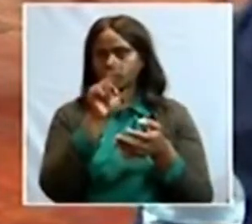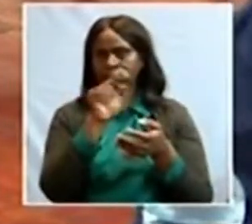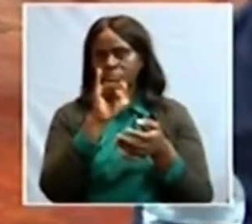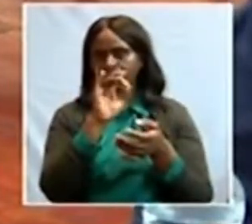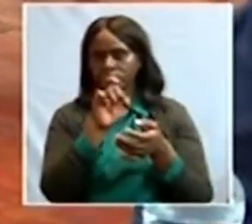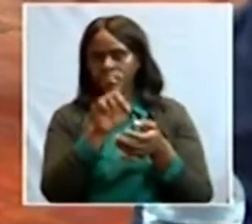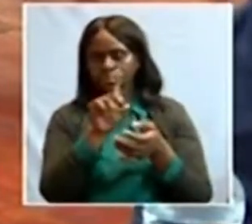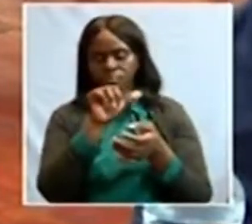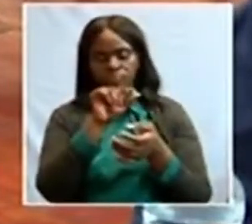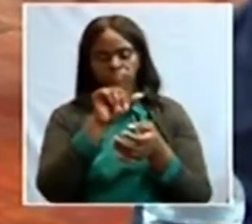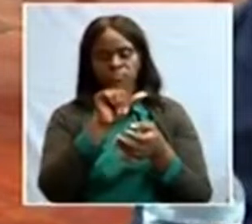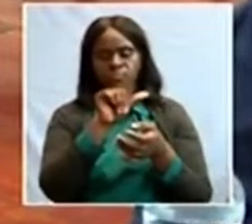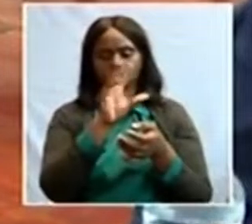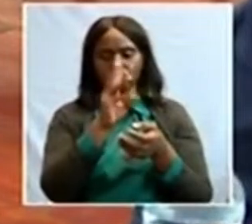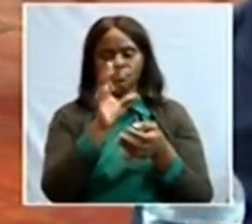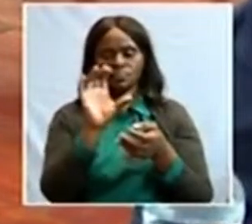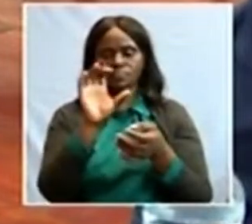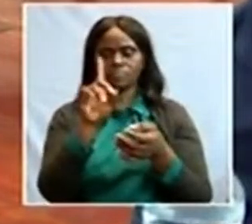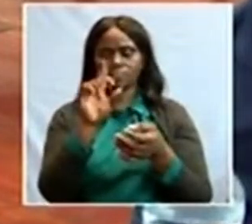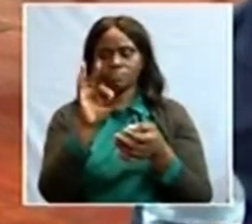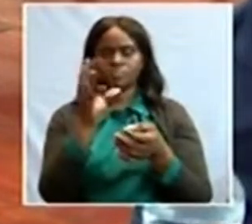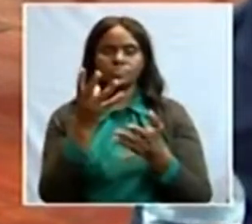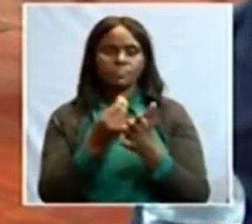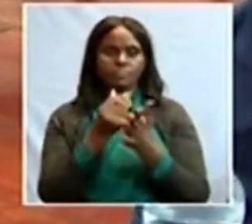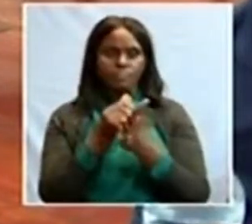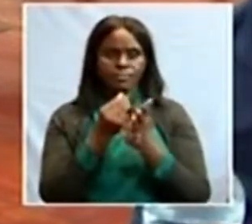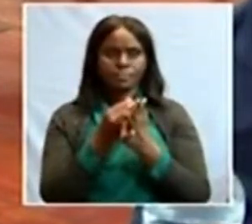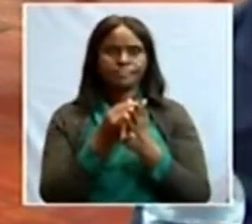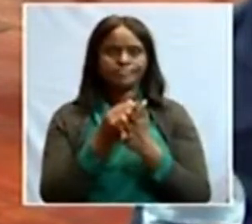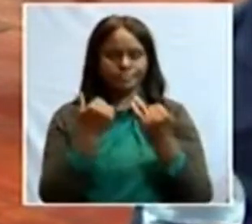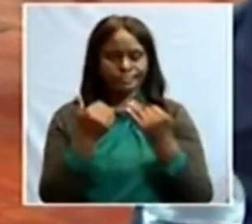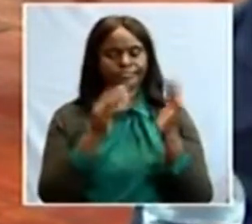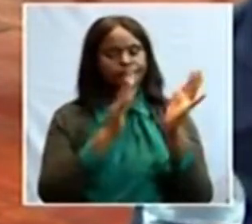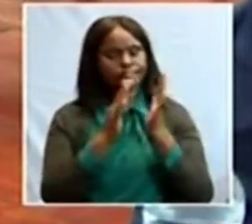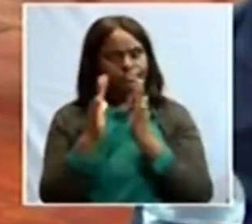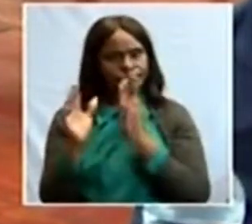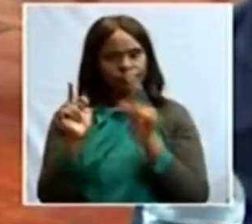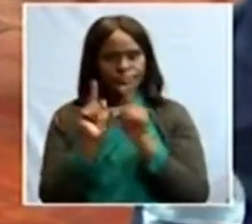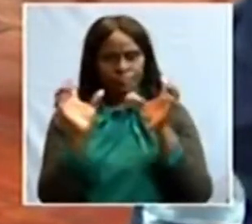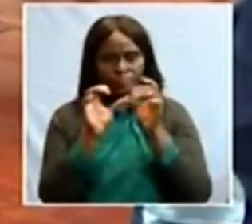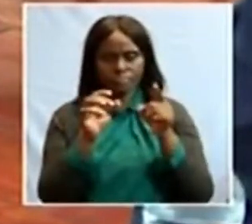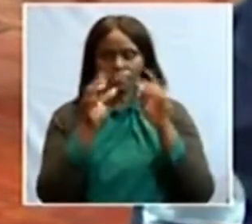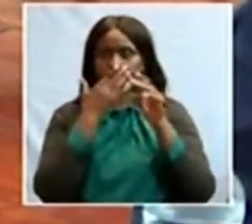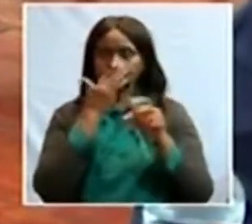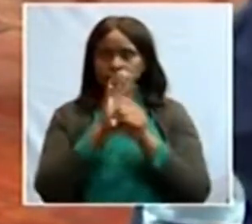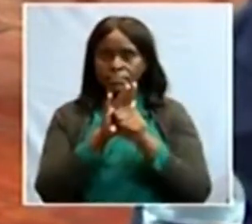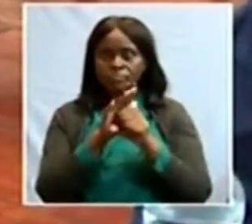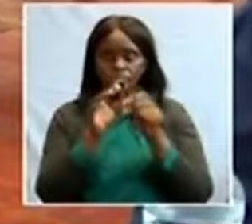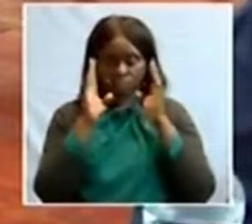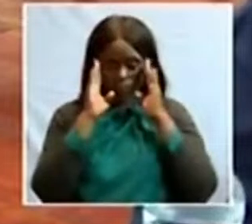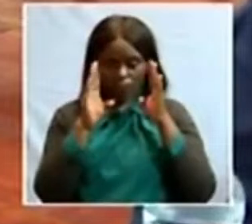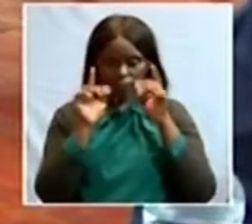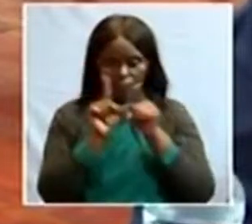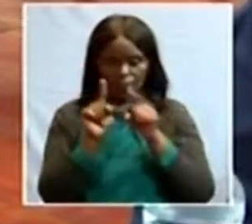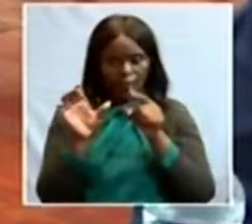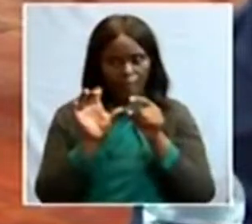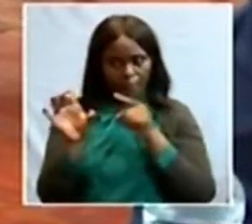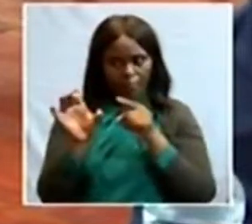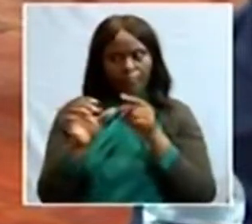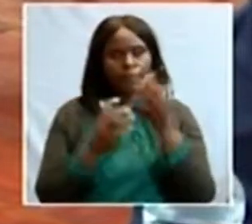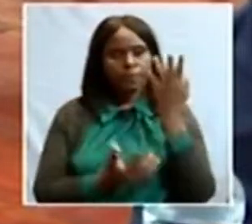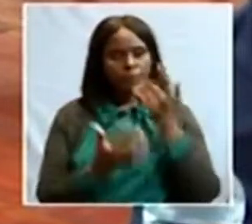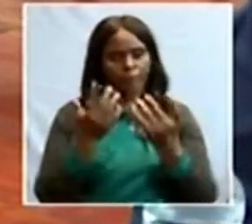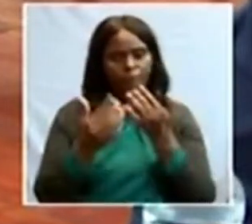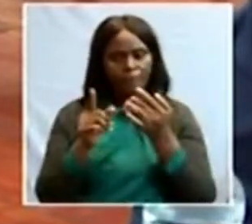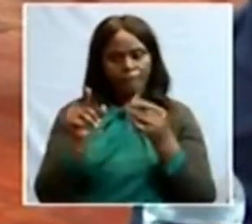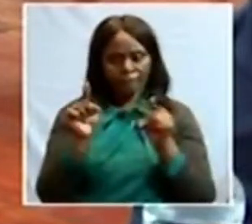through 2026 Consumer Development Fund. Remedial measure. The Council is committed to ensuring that the fire